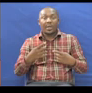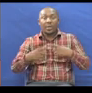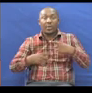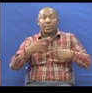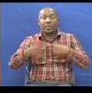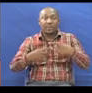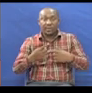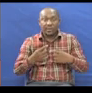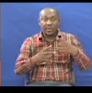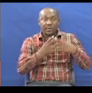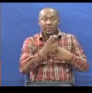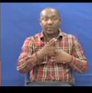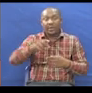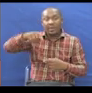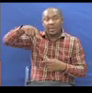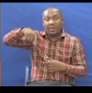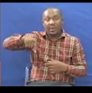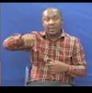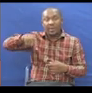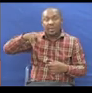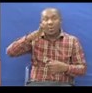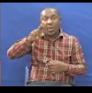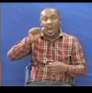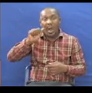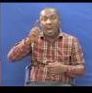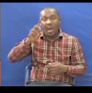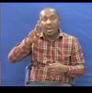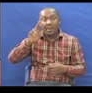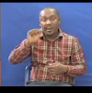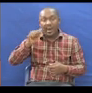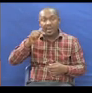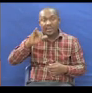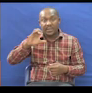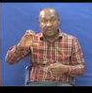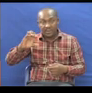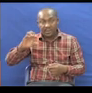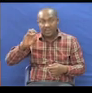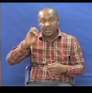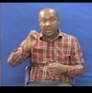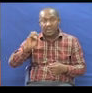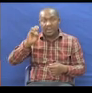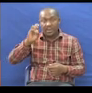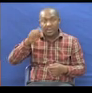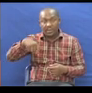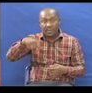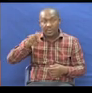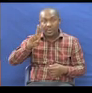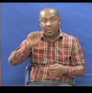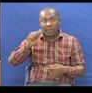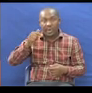the solving of quadratic equations by factorization. We are still on the method